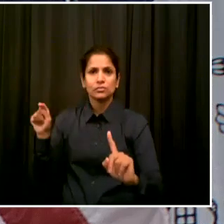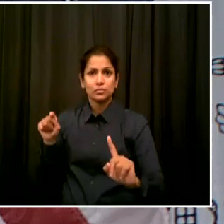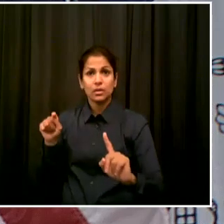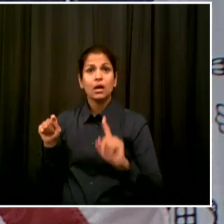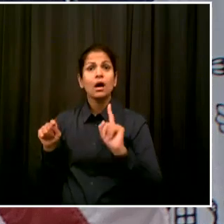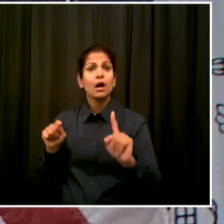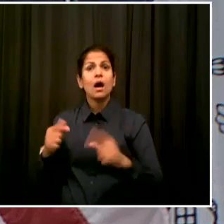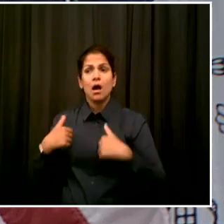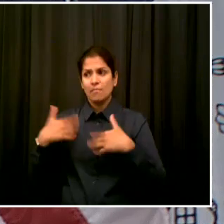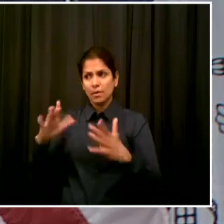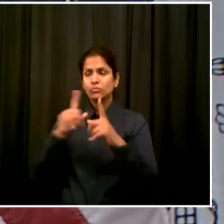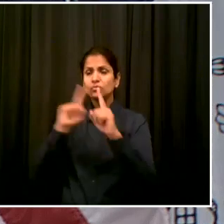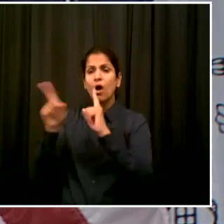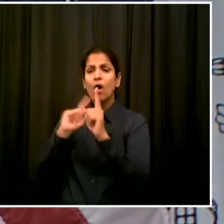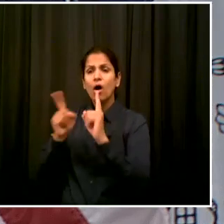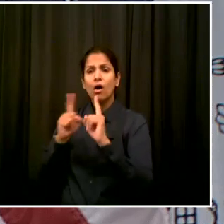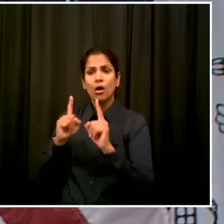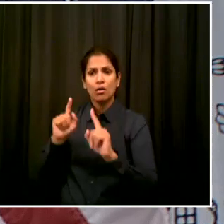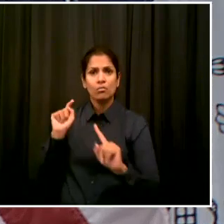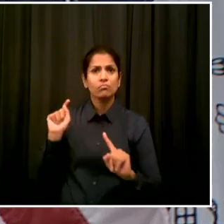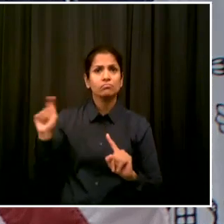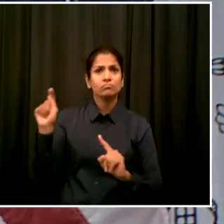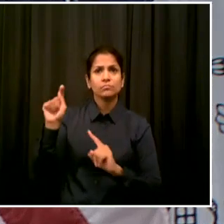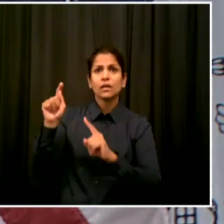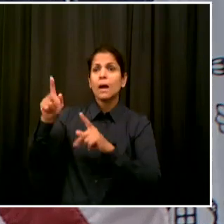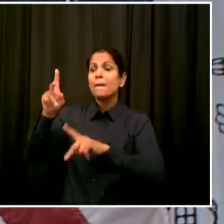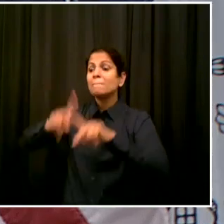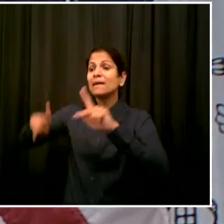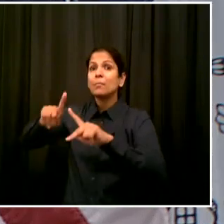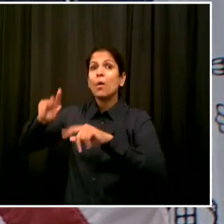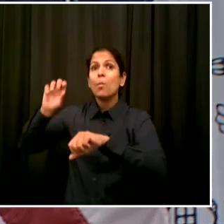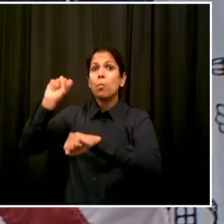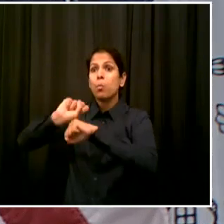happened here, and I want to get a full report on,